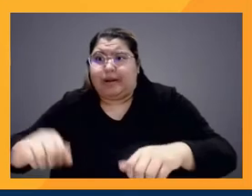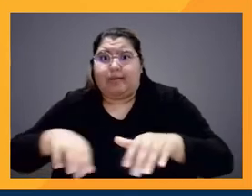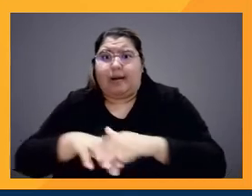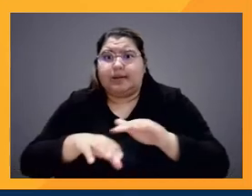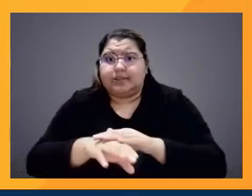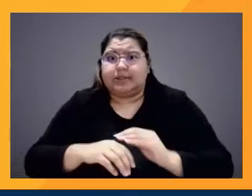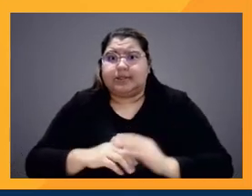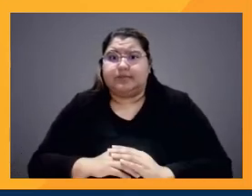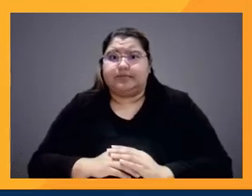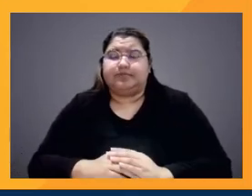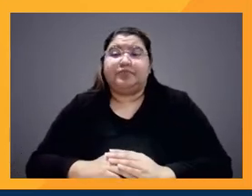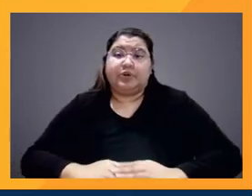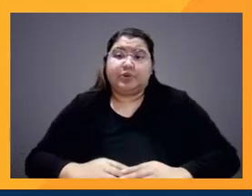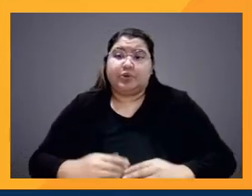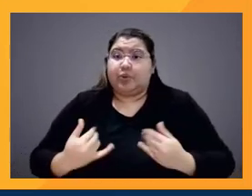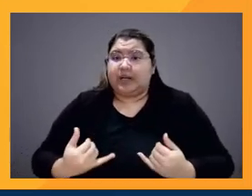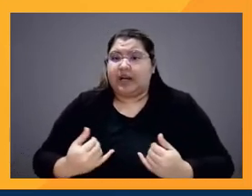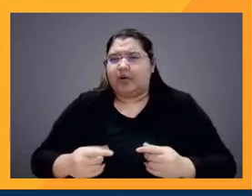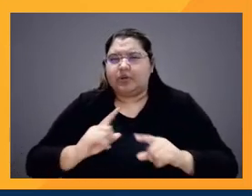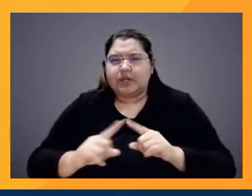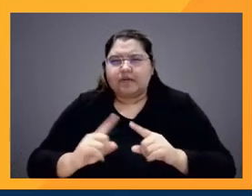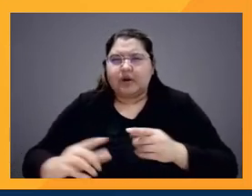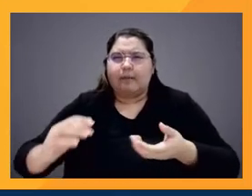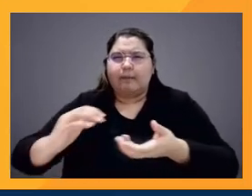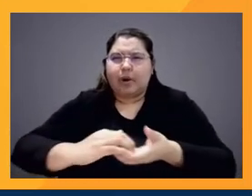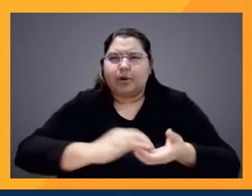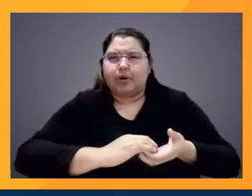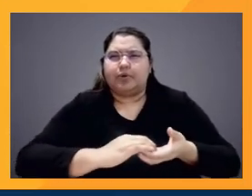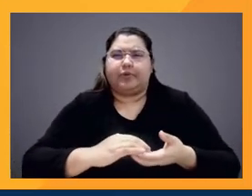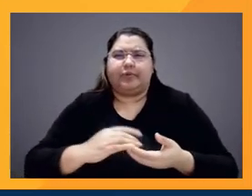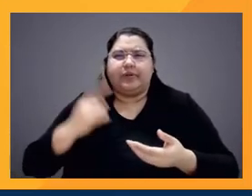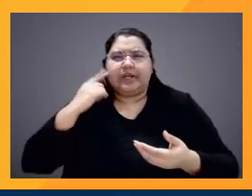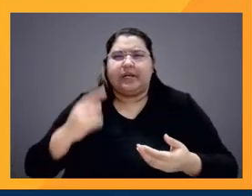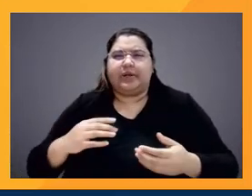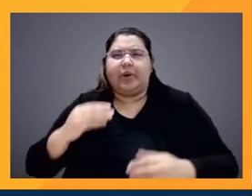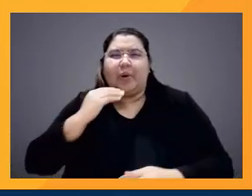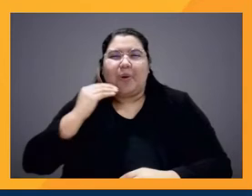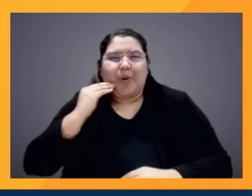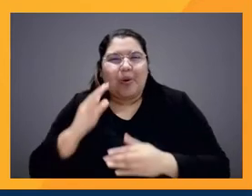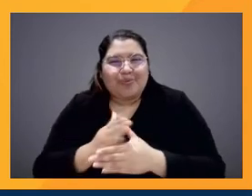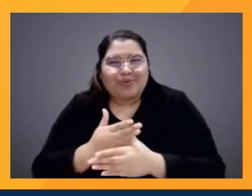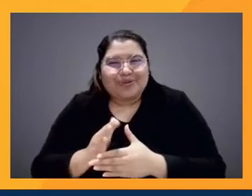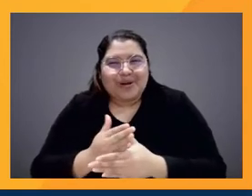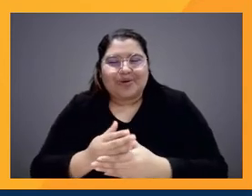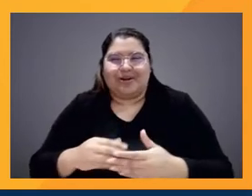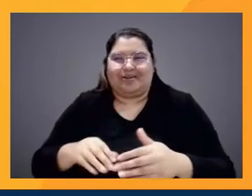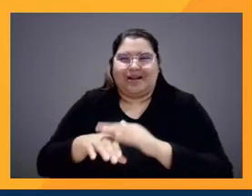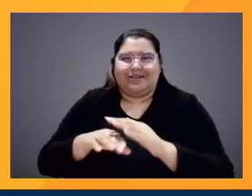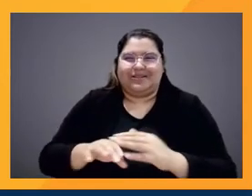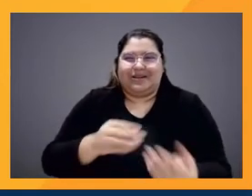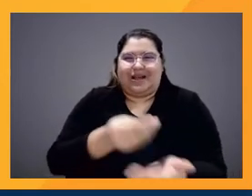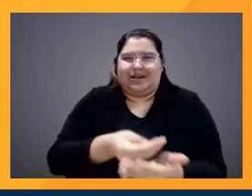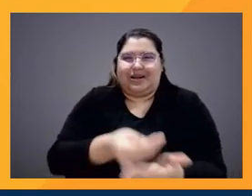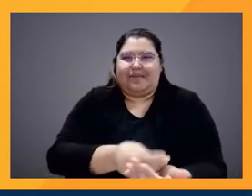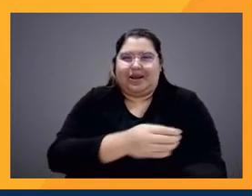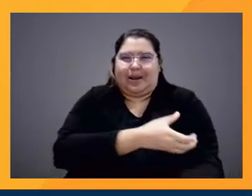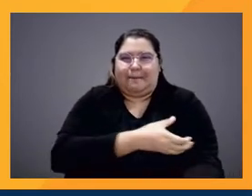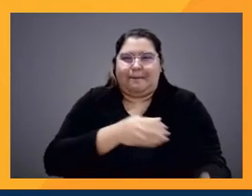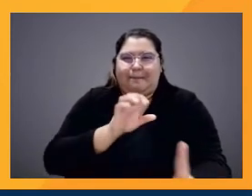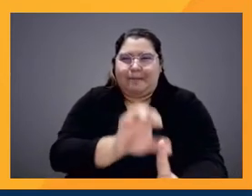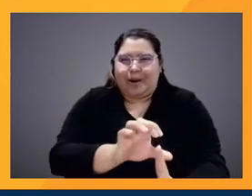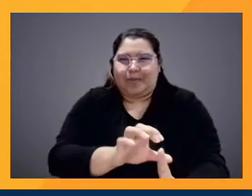unique? Yeah, great question. So what both Chris and Christina definitely resonates with me as well,